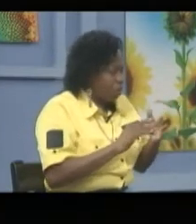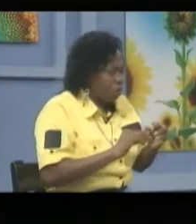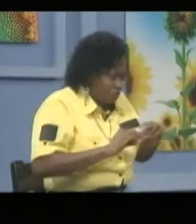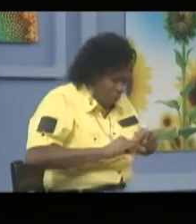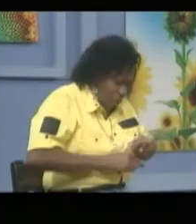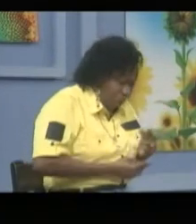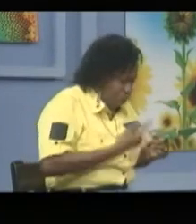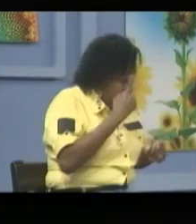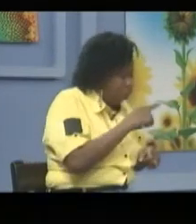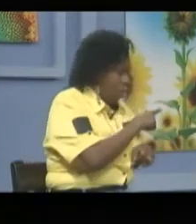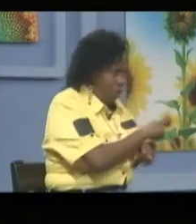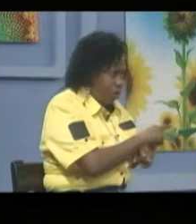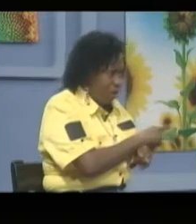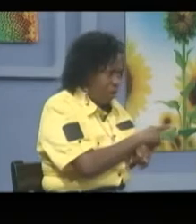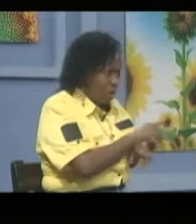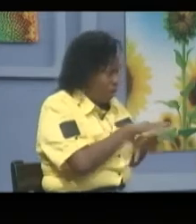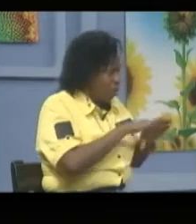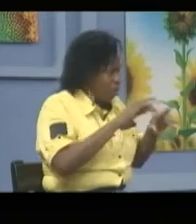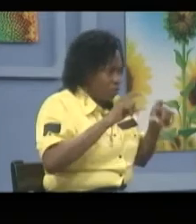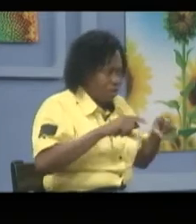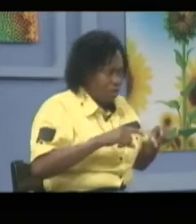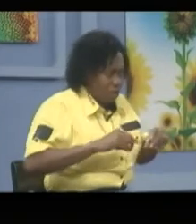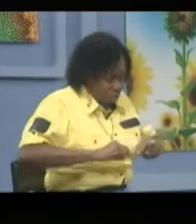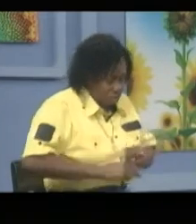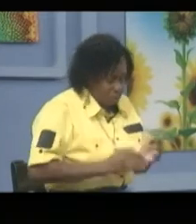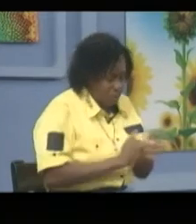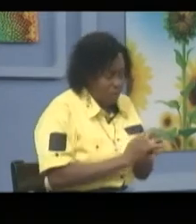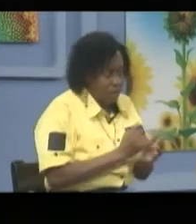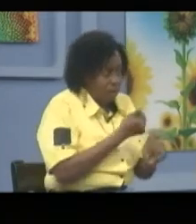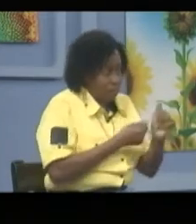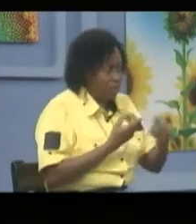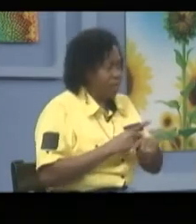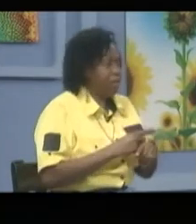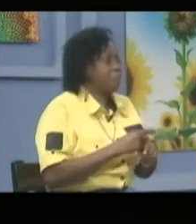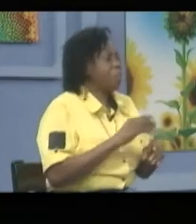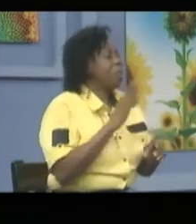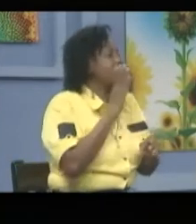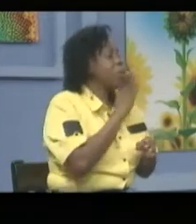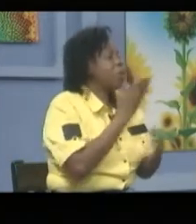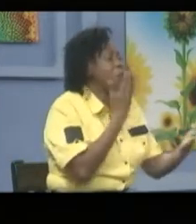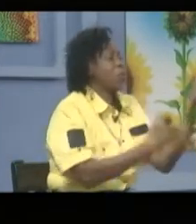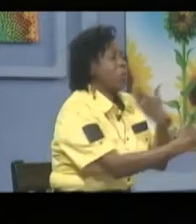for me. And I don't have to suffer through that every day. Right. good morning.